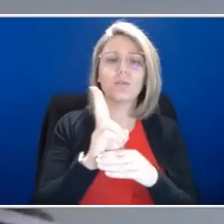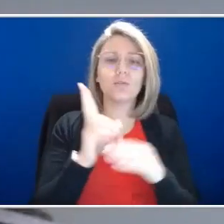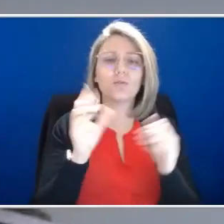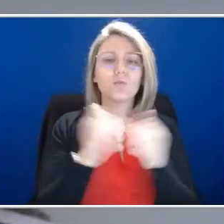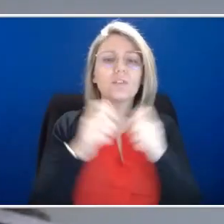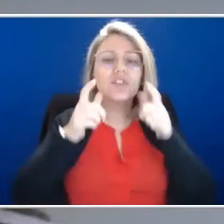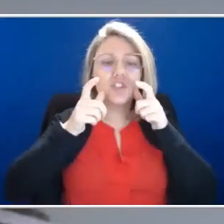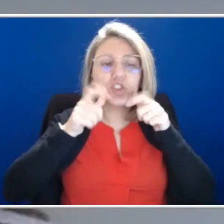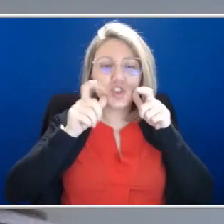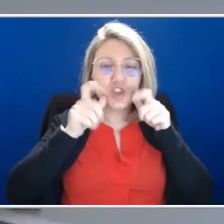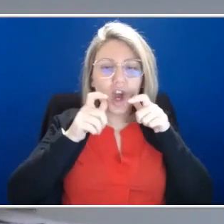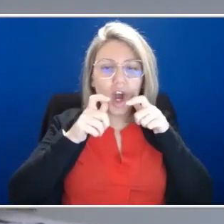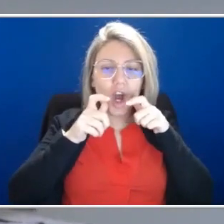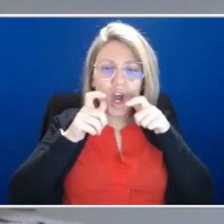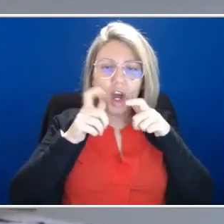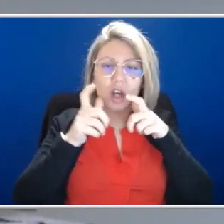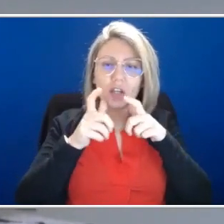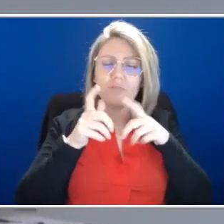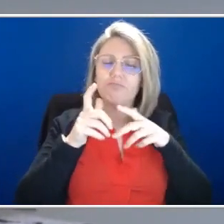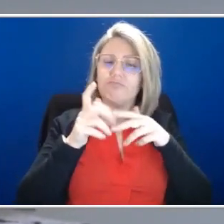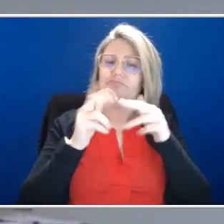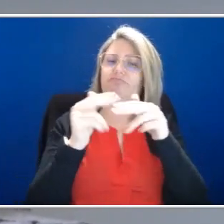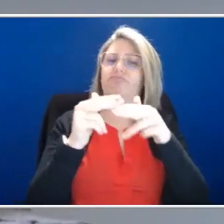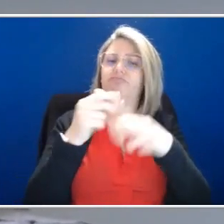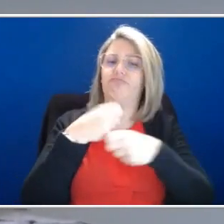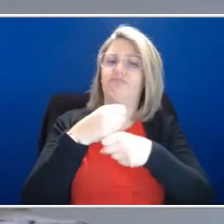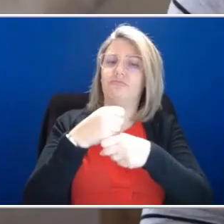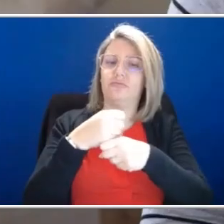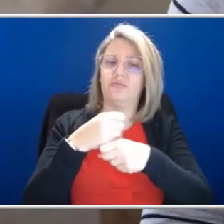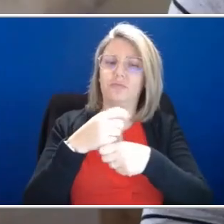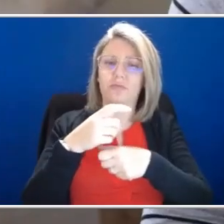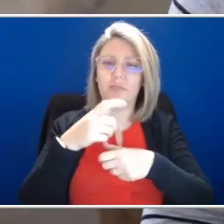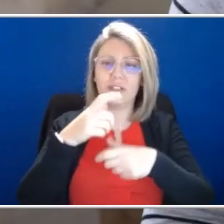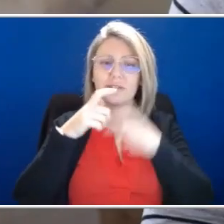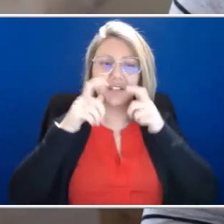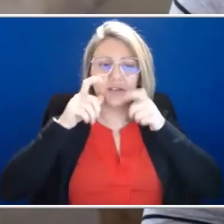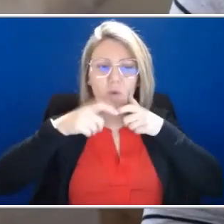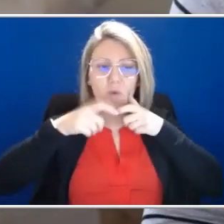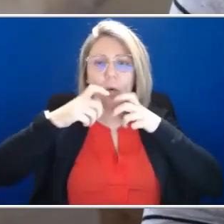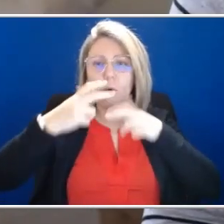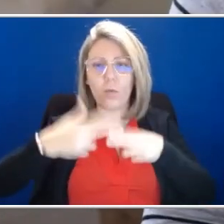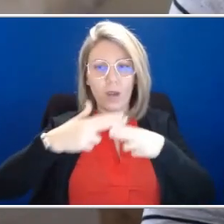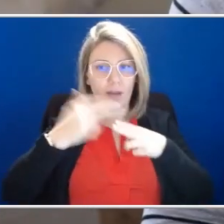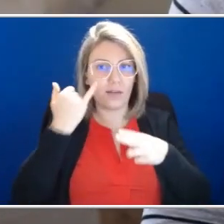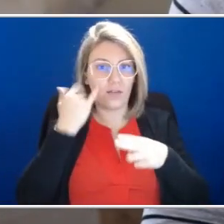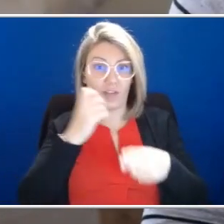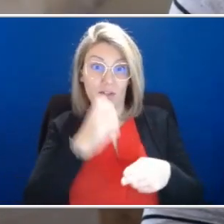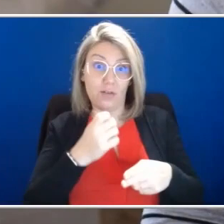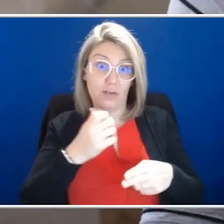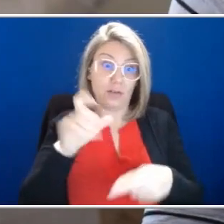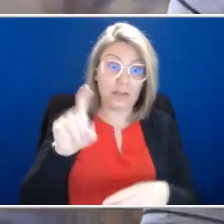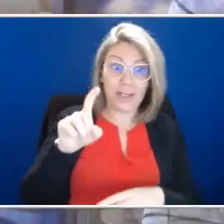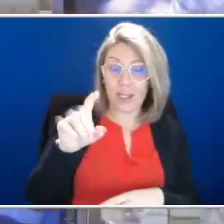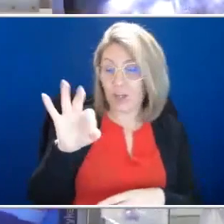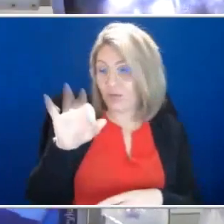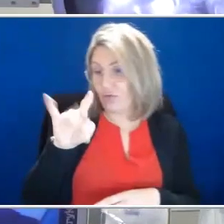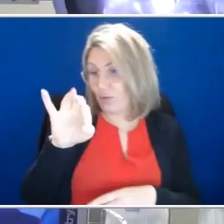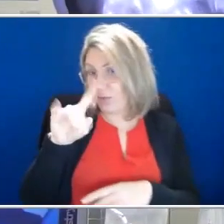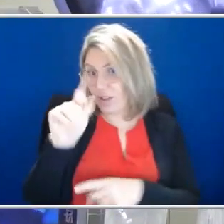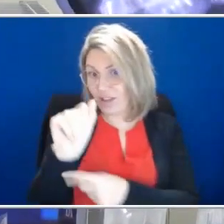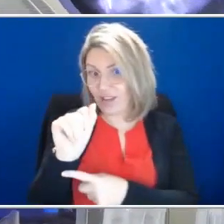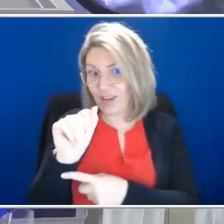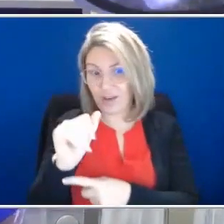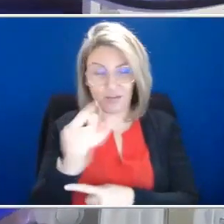fibula. Apparently it's not a weight-bearing bone, so if I don't need a fibula, I'd rather have a jawbone.